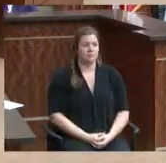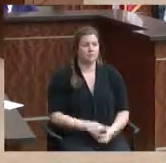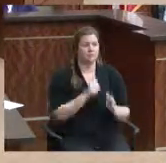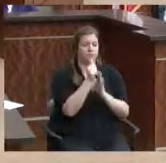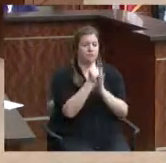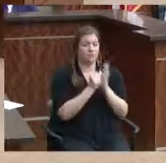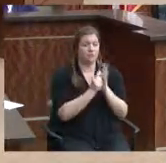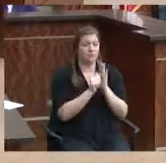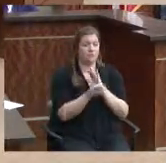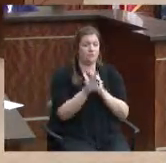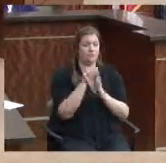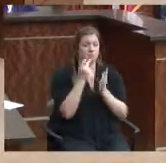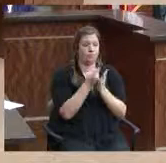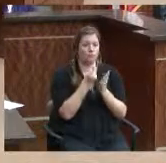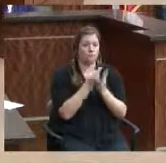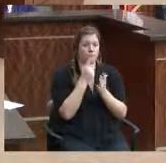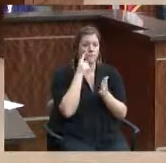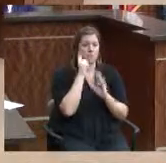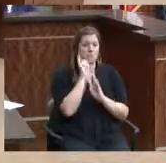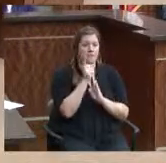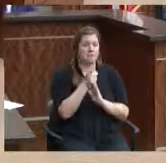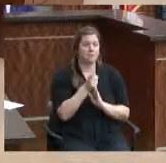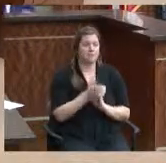Agenda 5 is approval of the minutes,